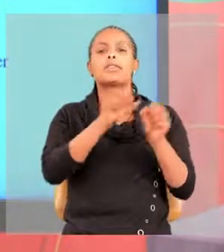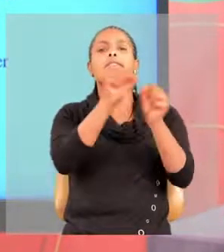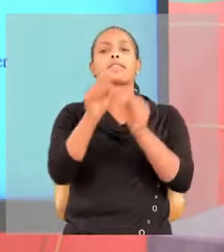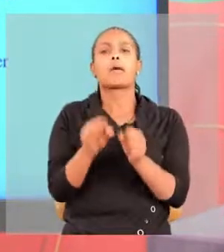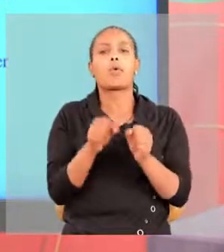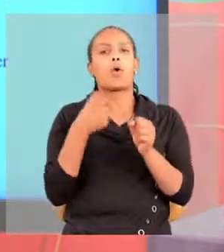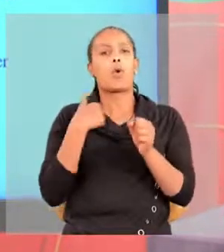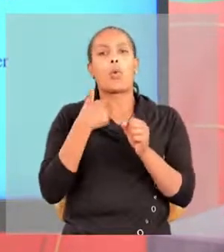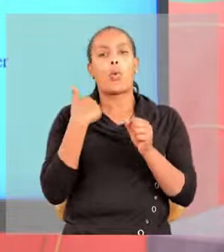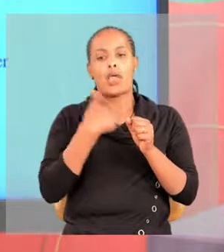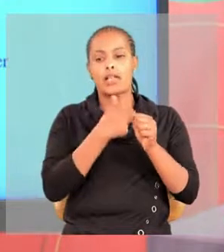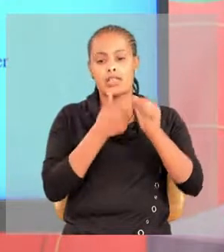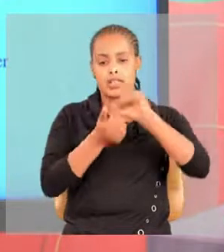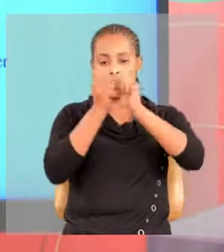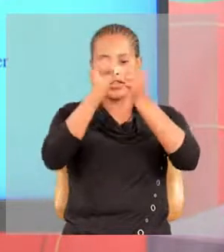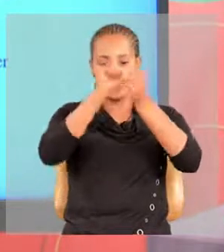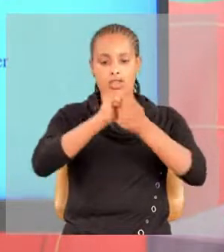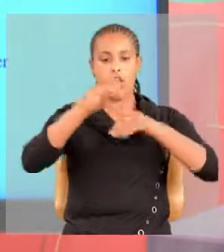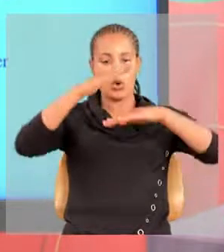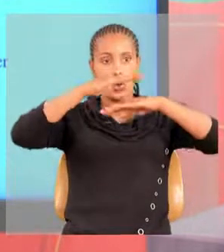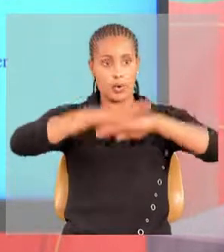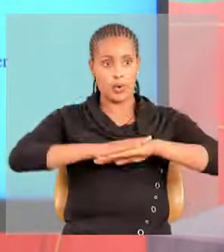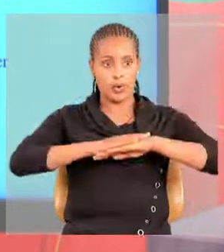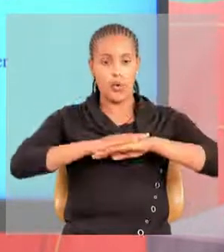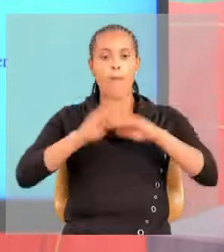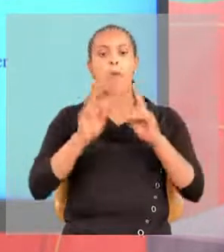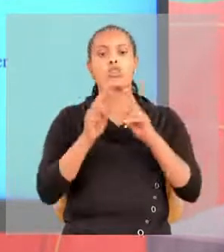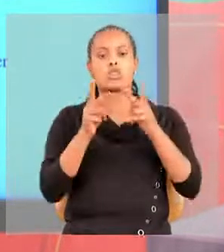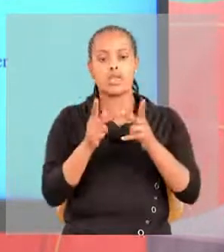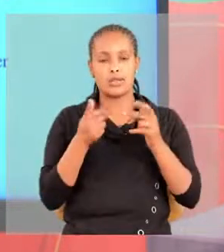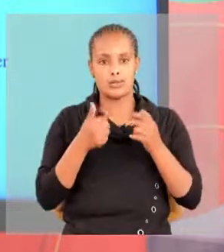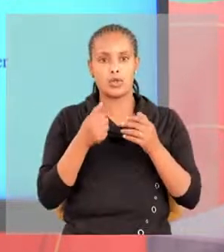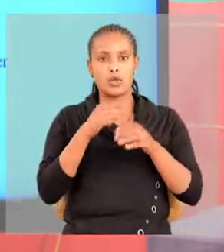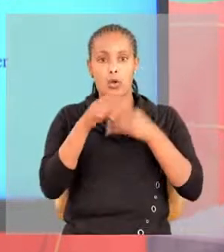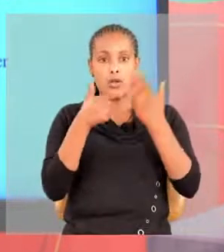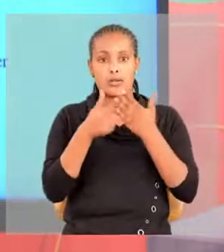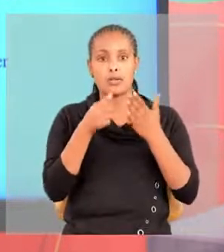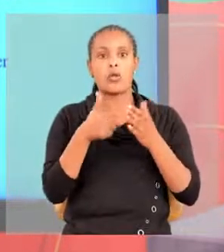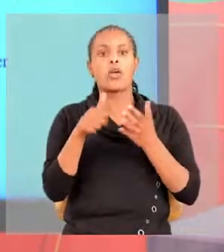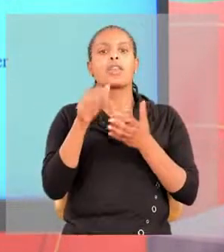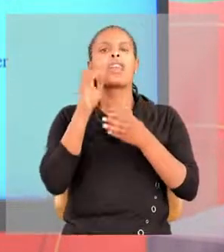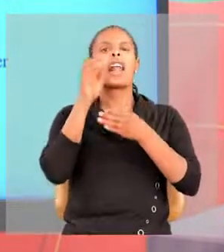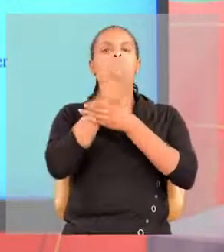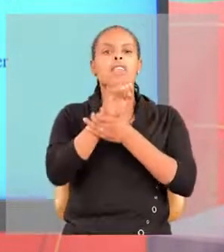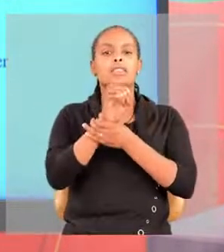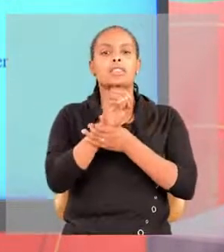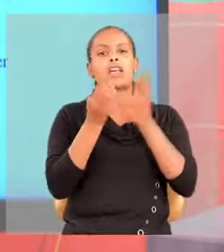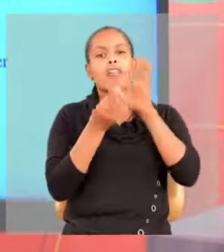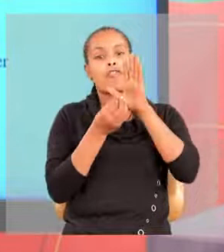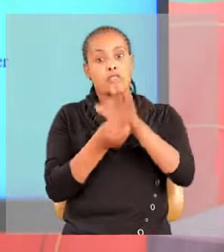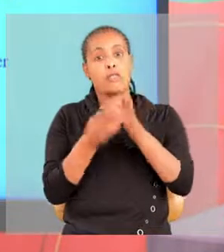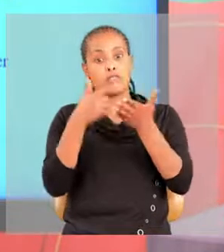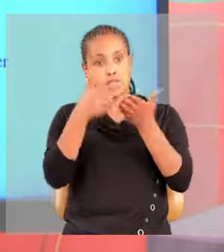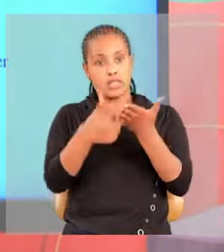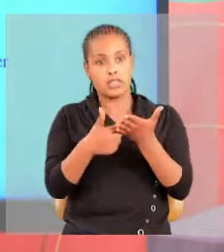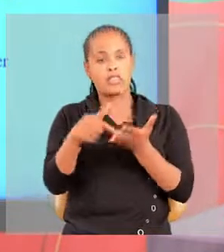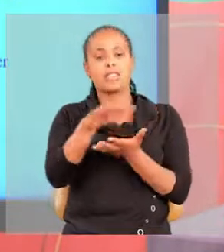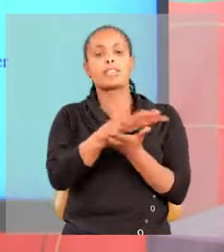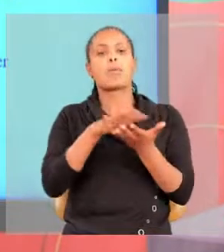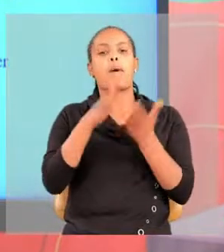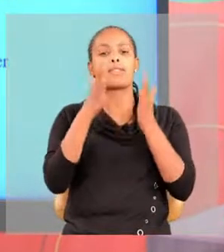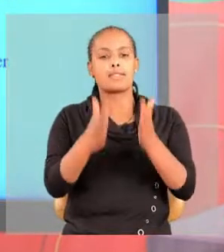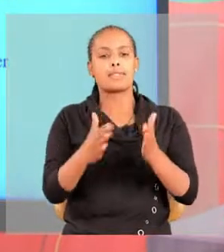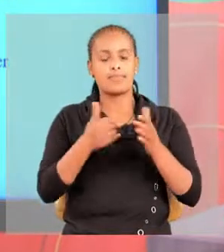system will shift its equilibrium position so as to counteract the effect of this